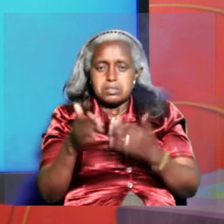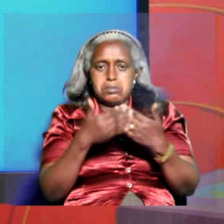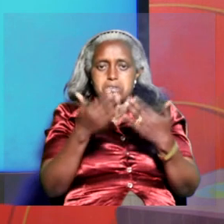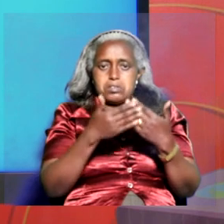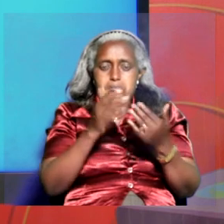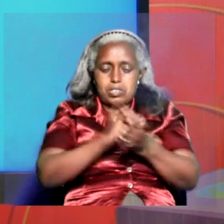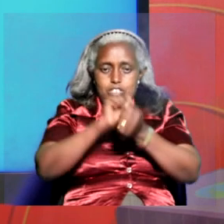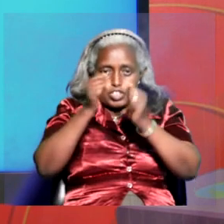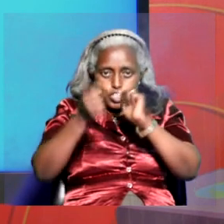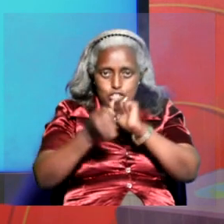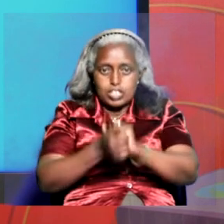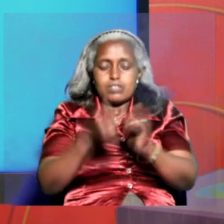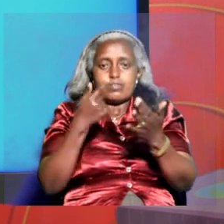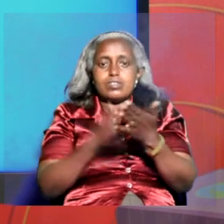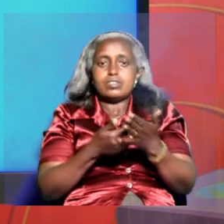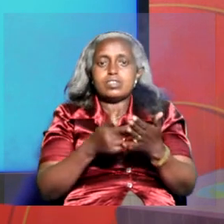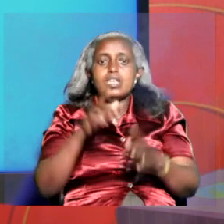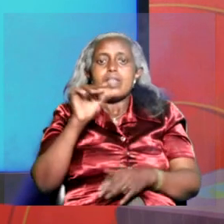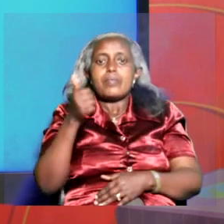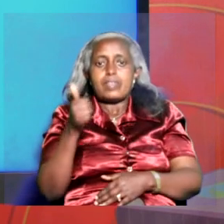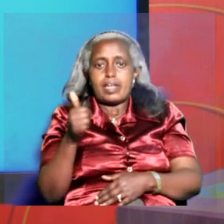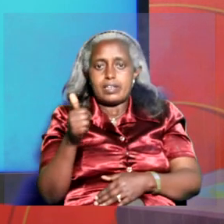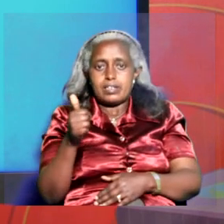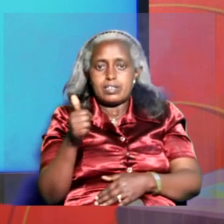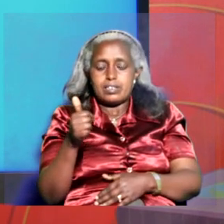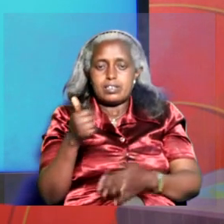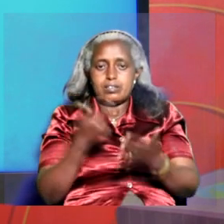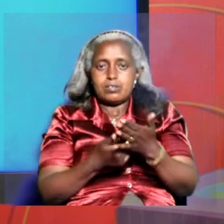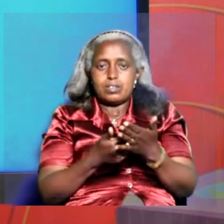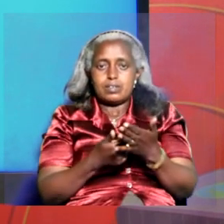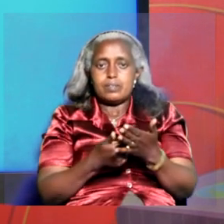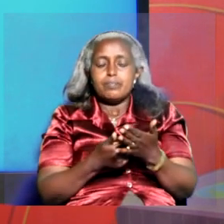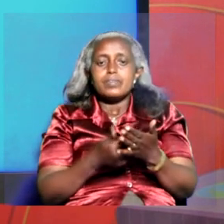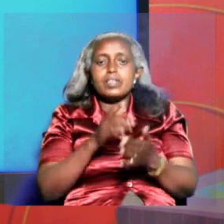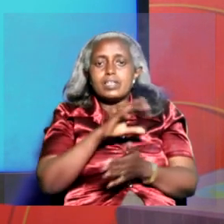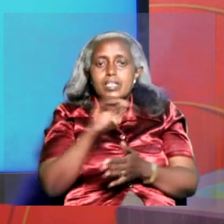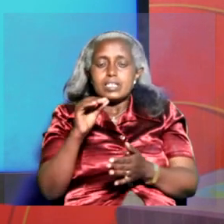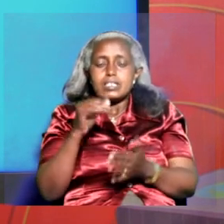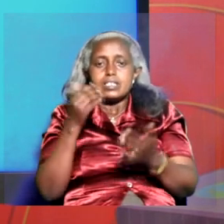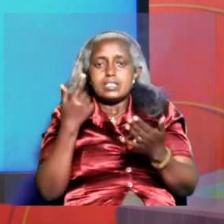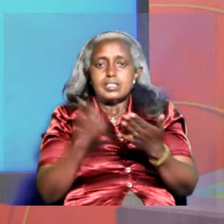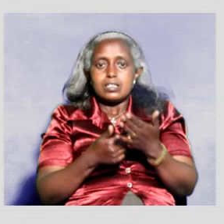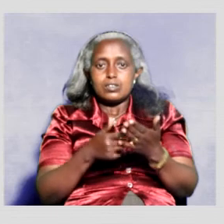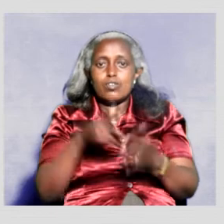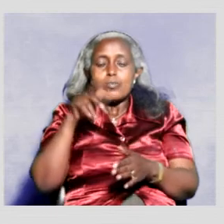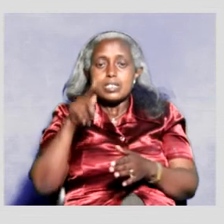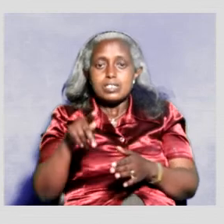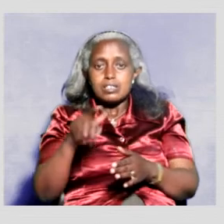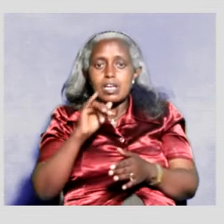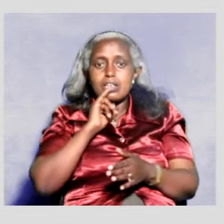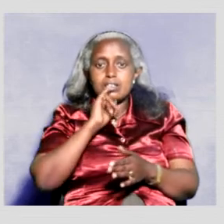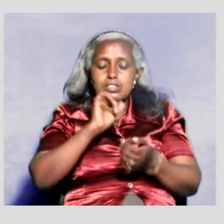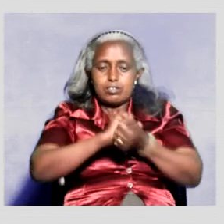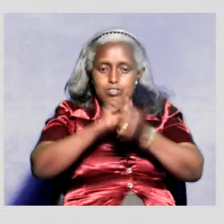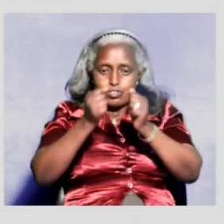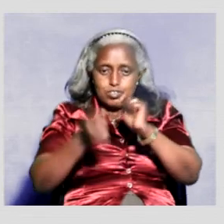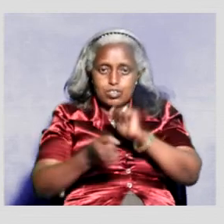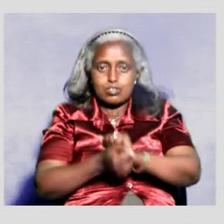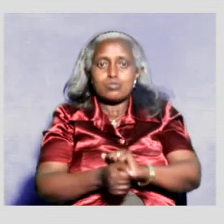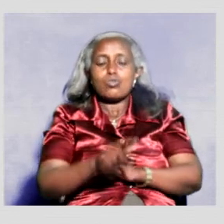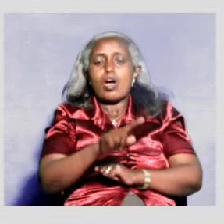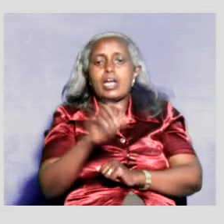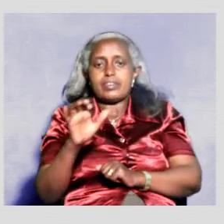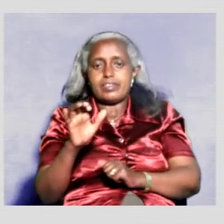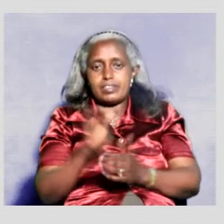simply change this 4 by 10, you will have this one. And in the case of percentile, simply change 4